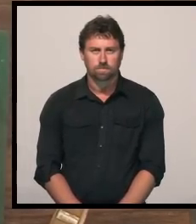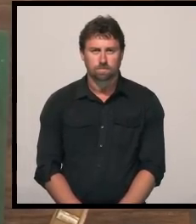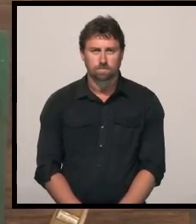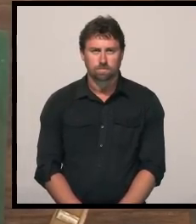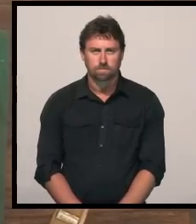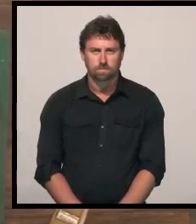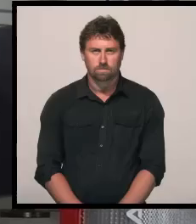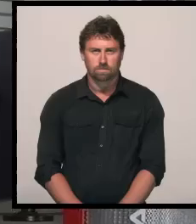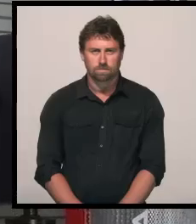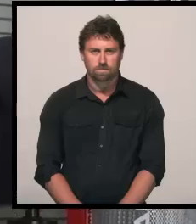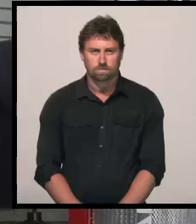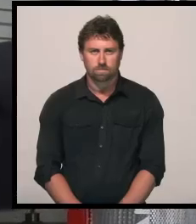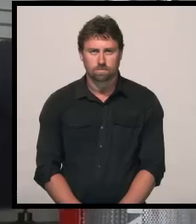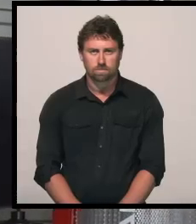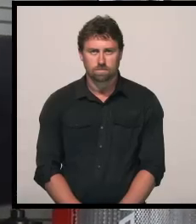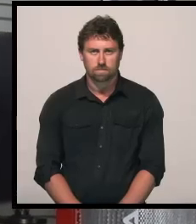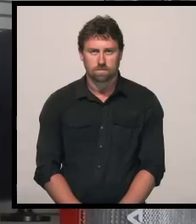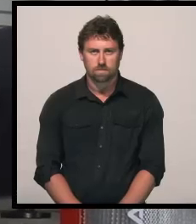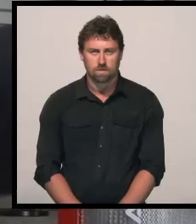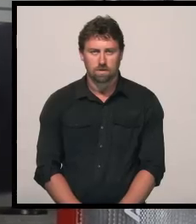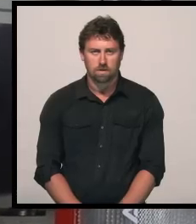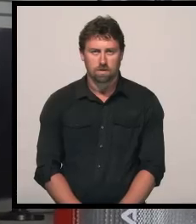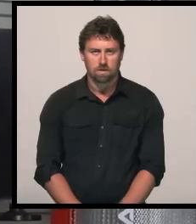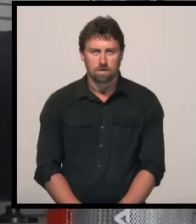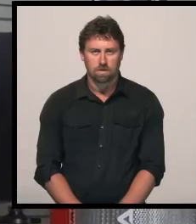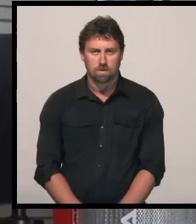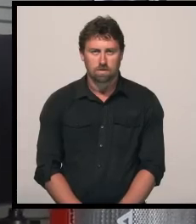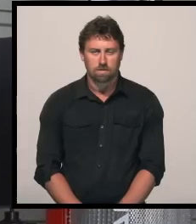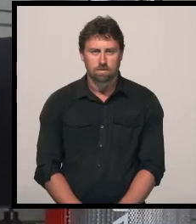Okay, a bit more masking tape.